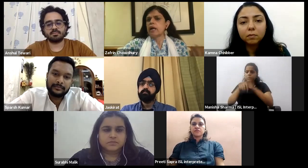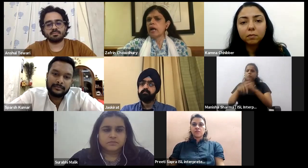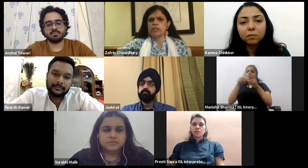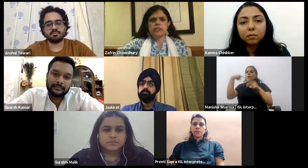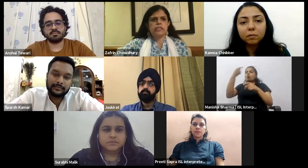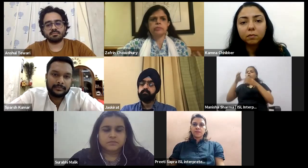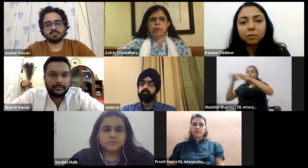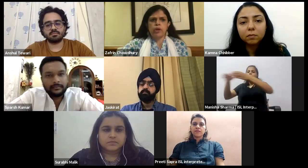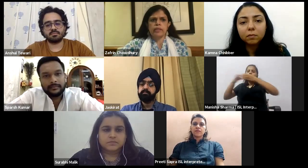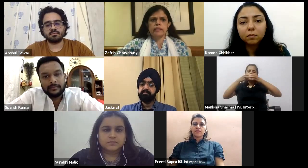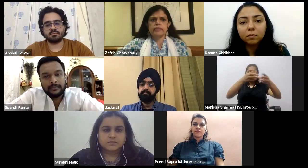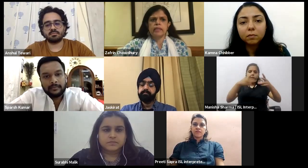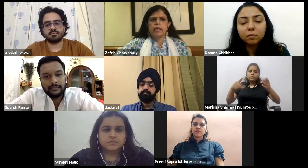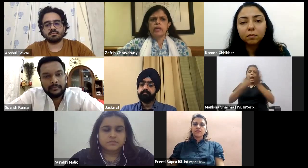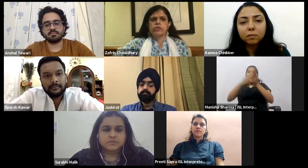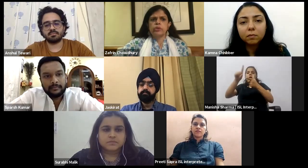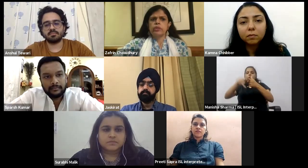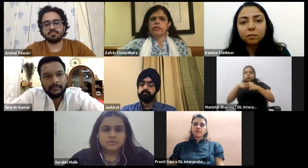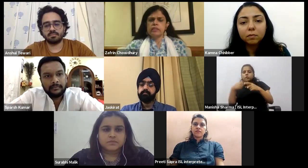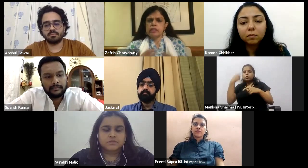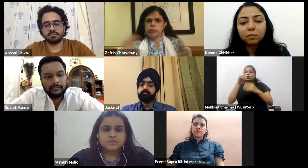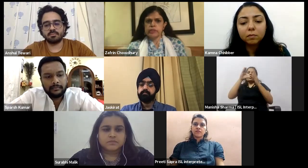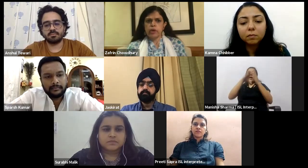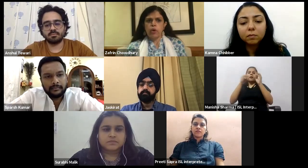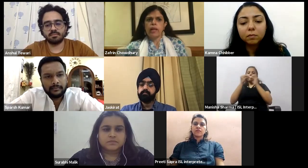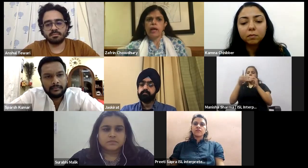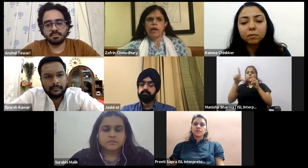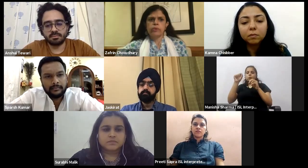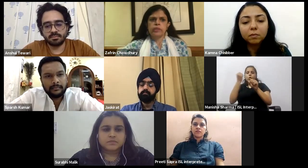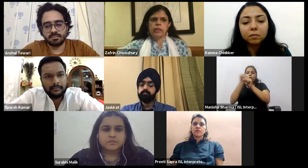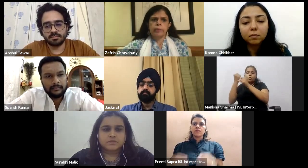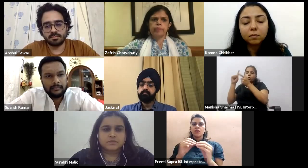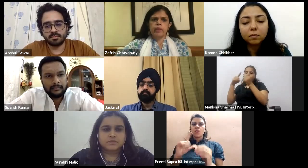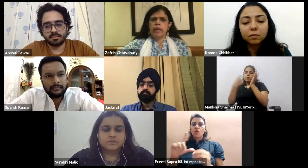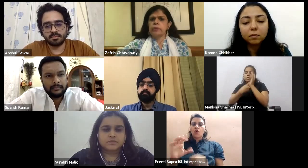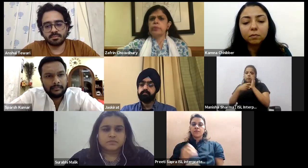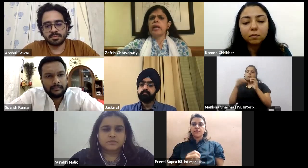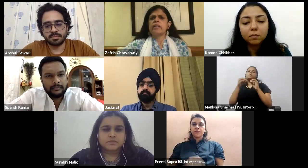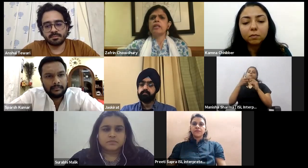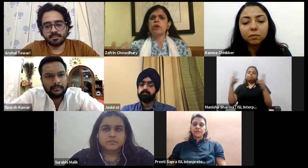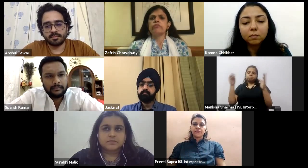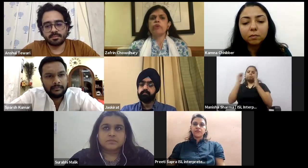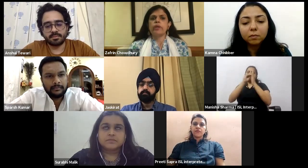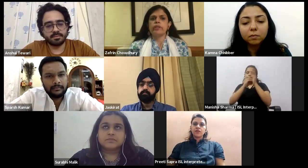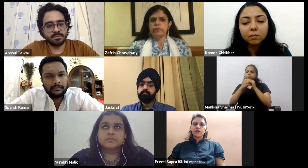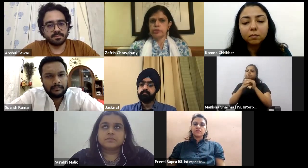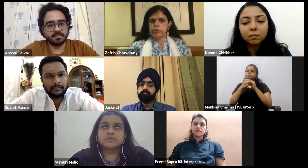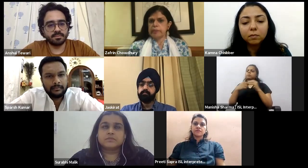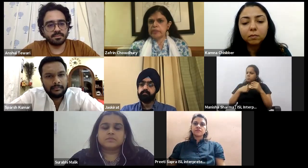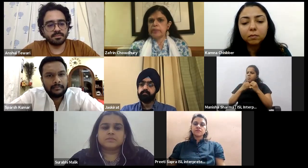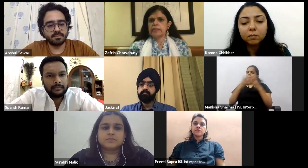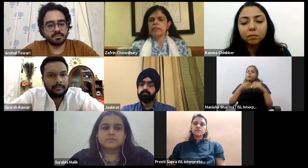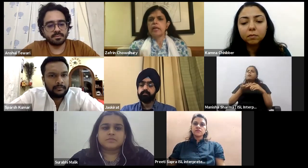marginalized RJs, bloggers. So it was all out, and we had a lot of